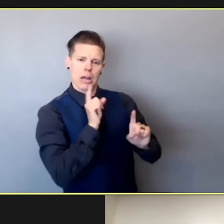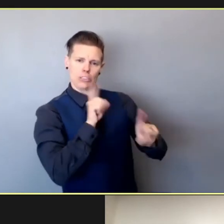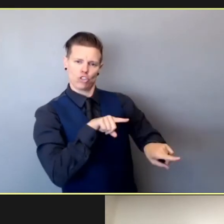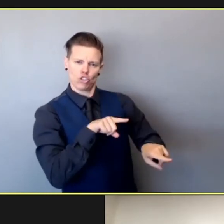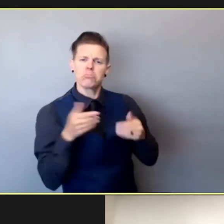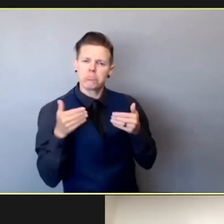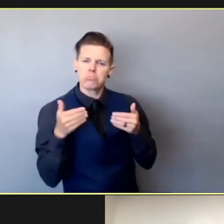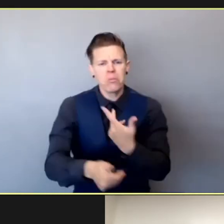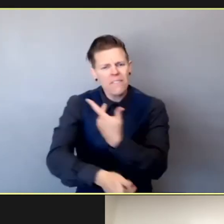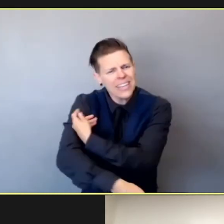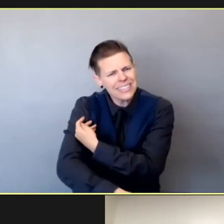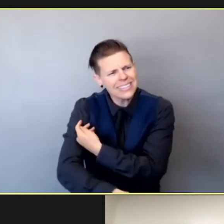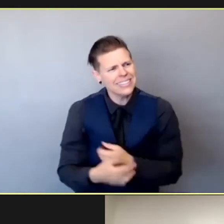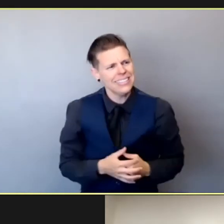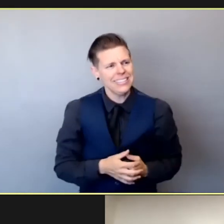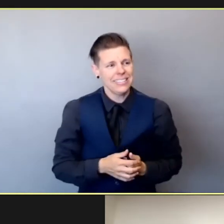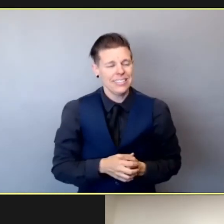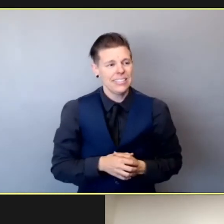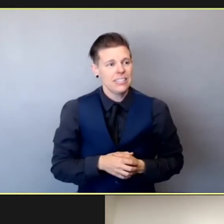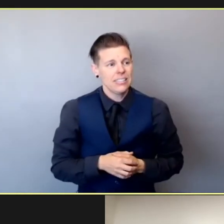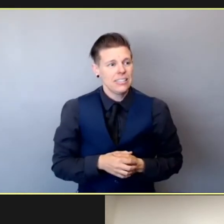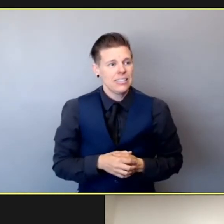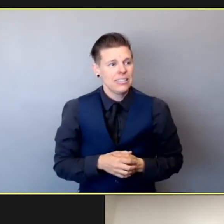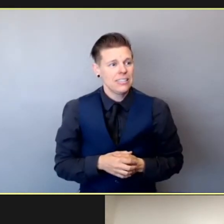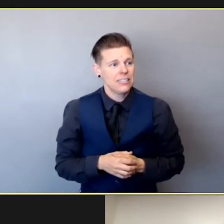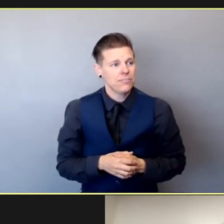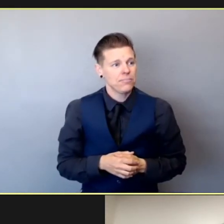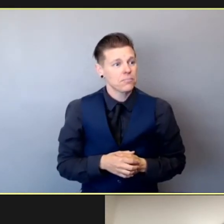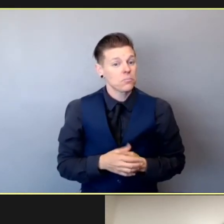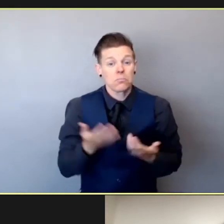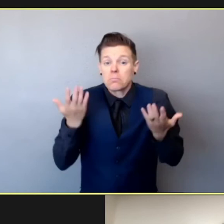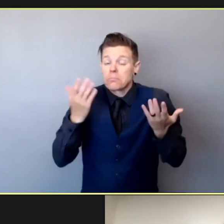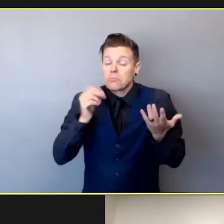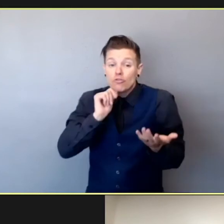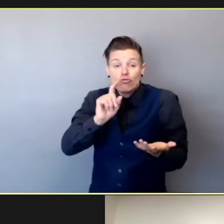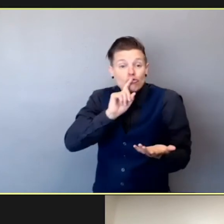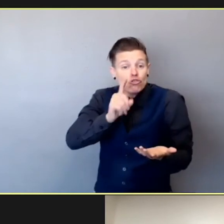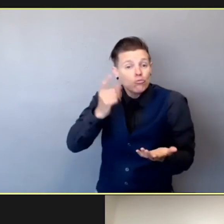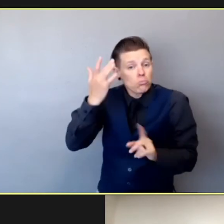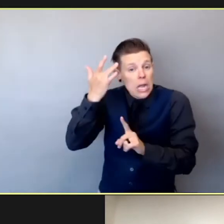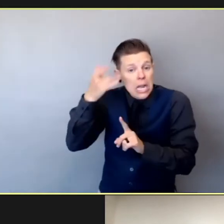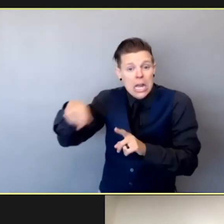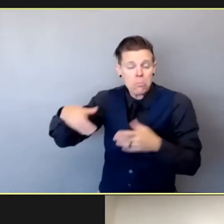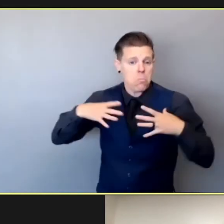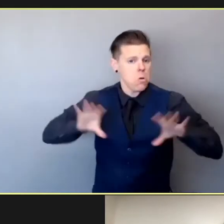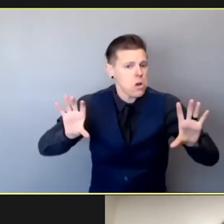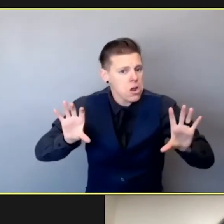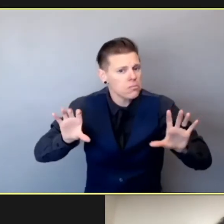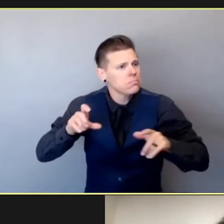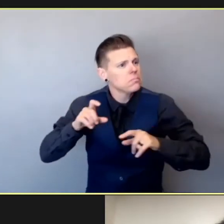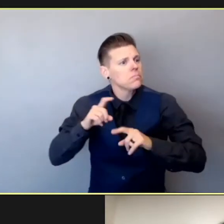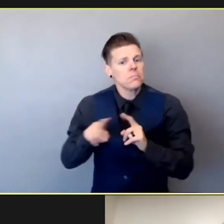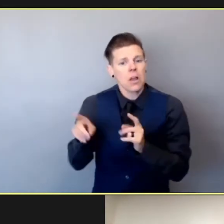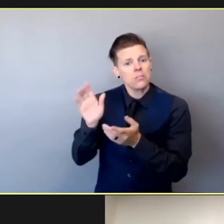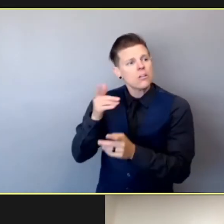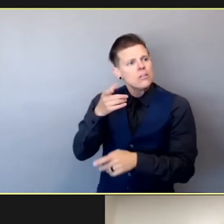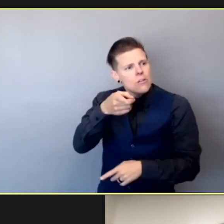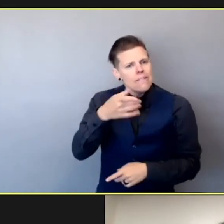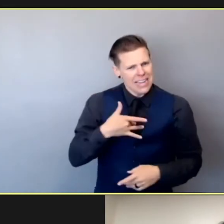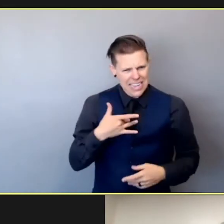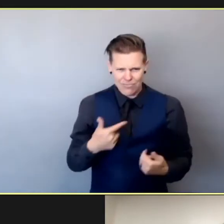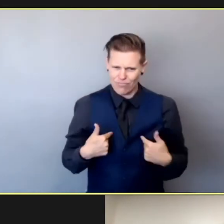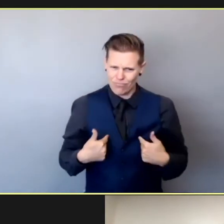you're saying like, maybe people don't want to get vaccinated, but what we're trying to say is, yeah, even if you're healthy, do it for your kids, do it